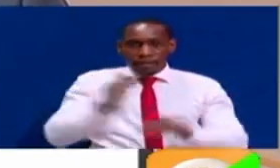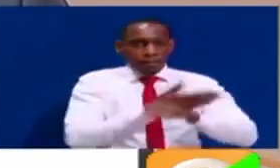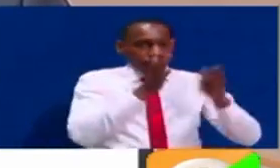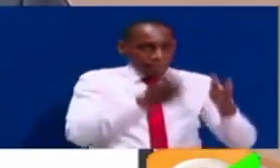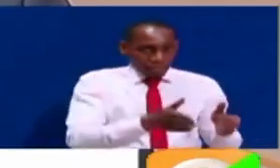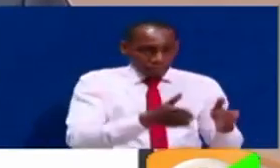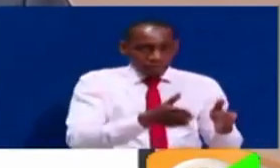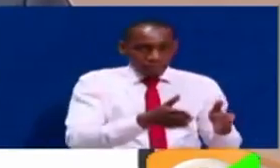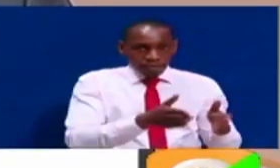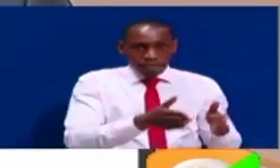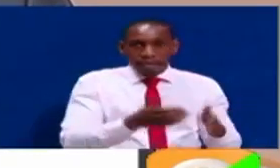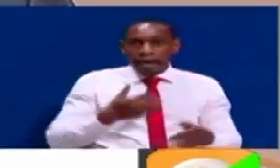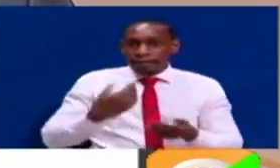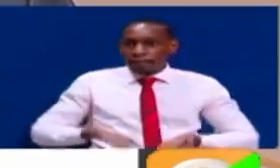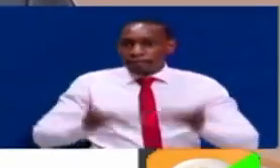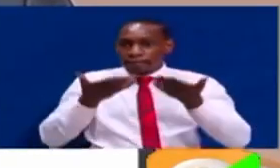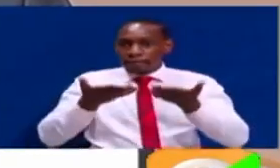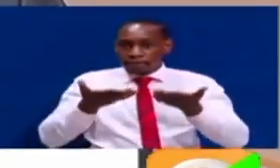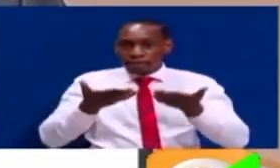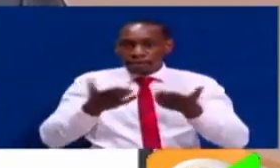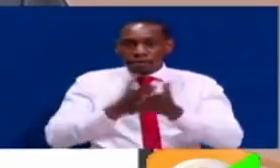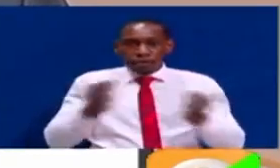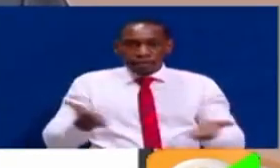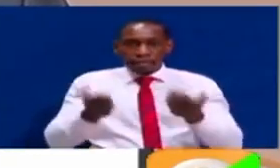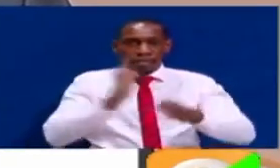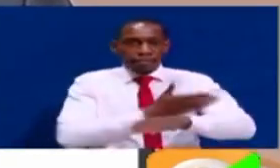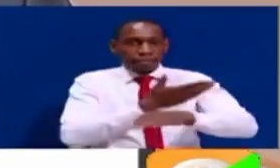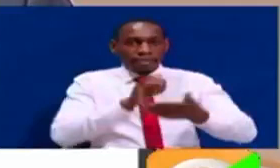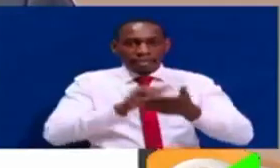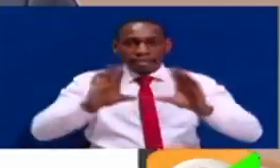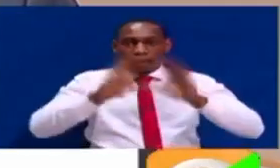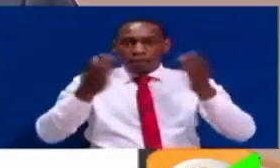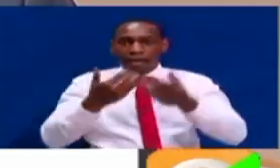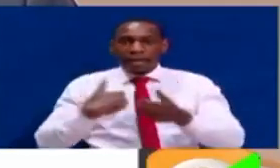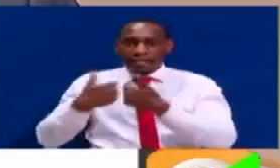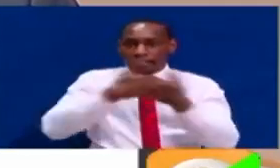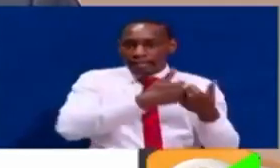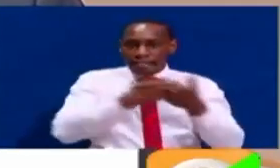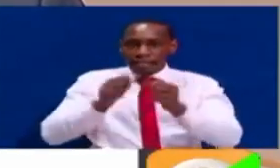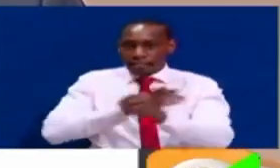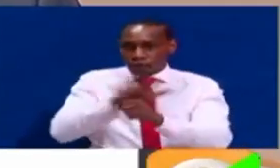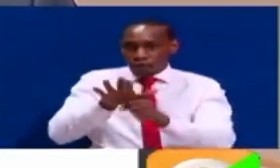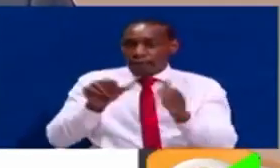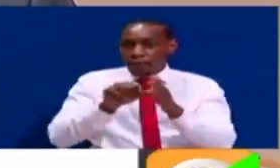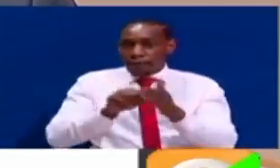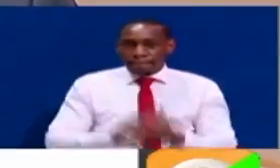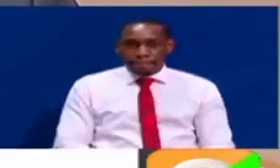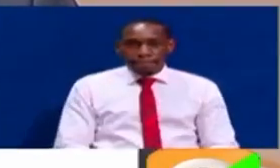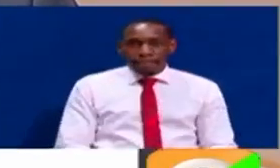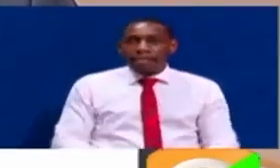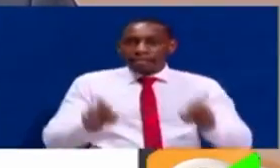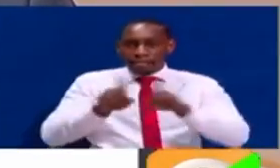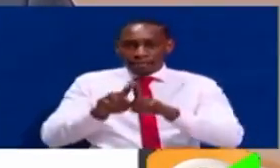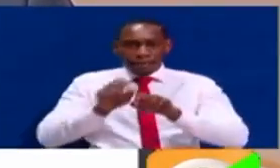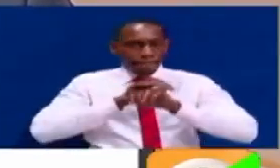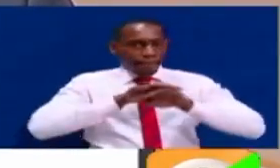Zikode has provided an uplifting soundtrack as the world battled the COVID-19 pandemic and has